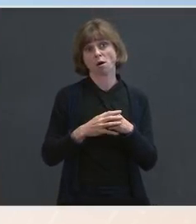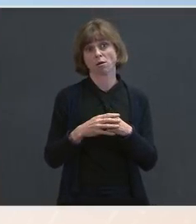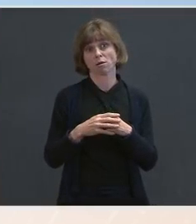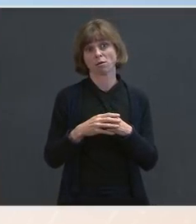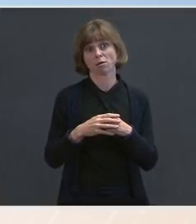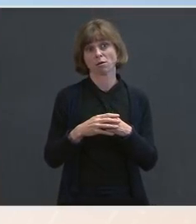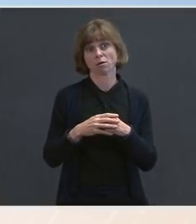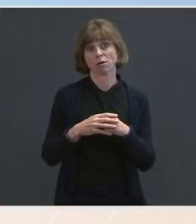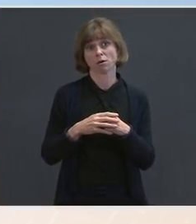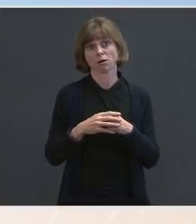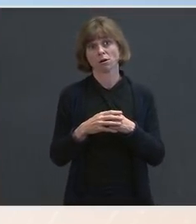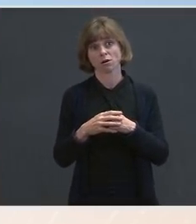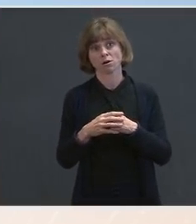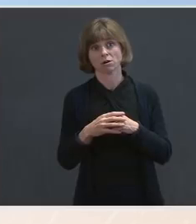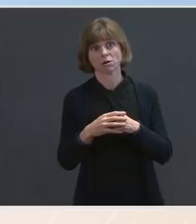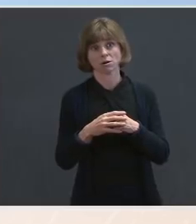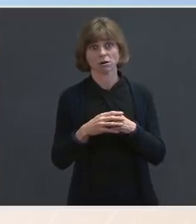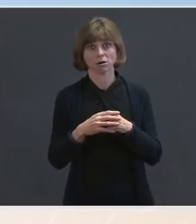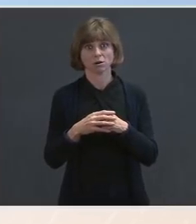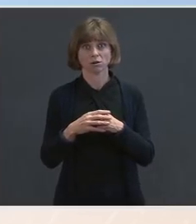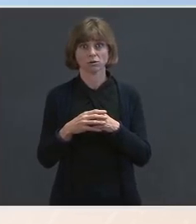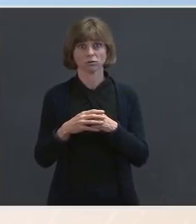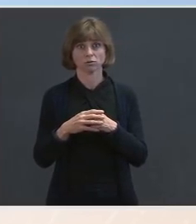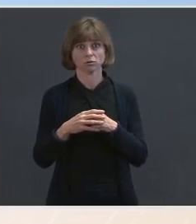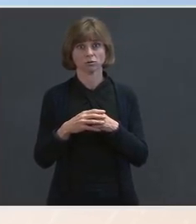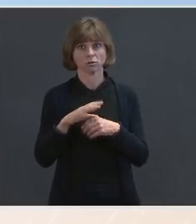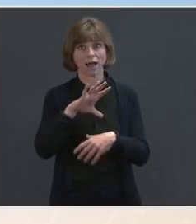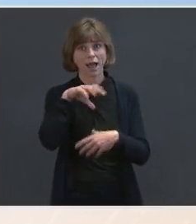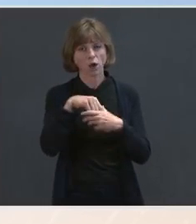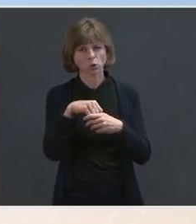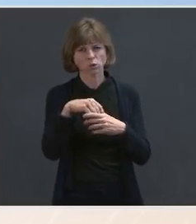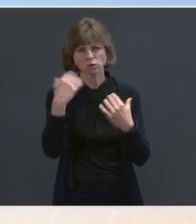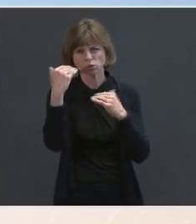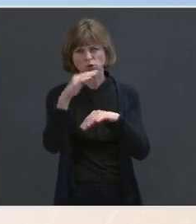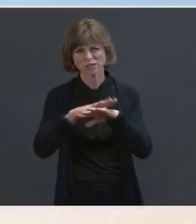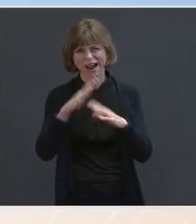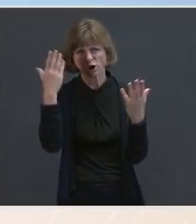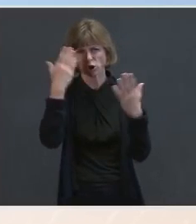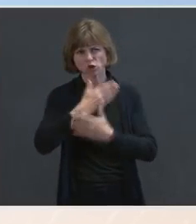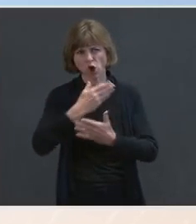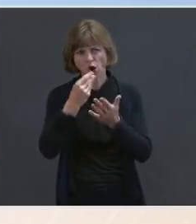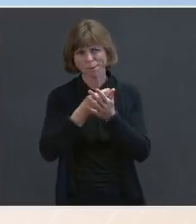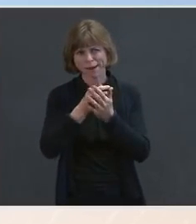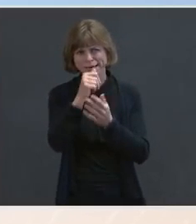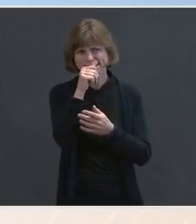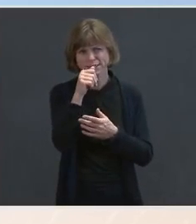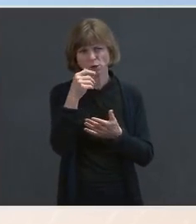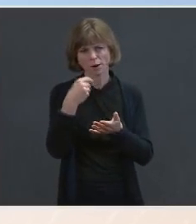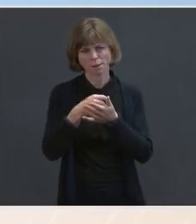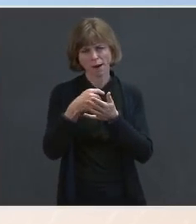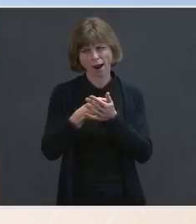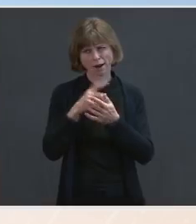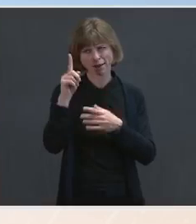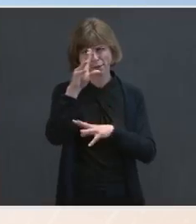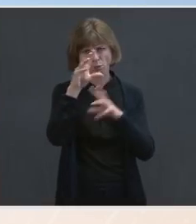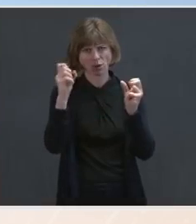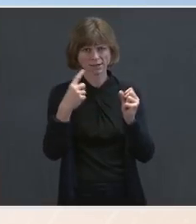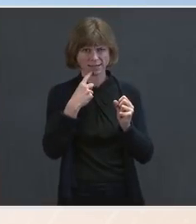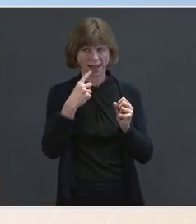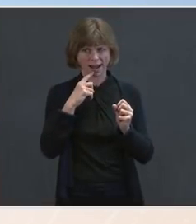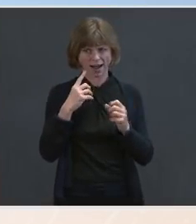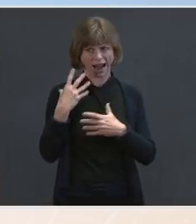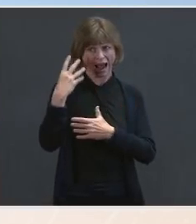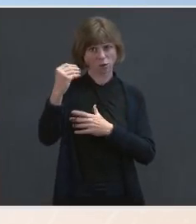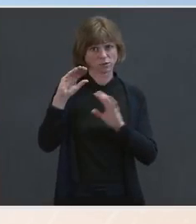restrictions on so-called dark money, secret money. The president, his allies have just formed an outside group.